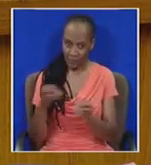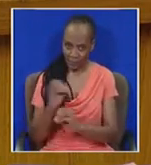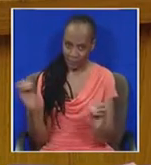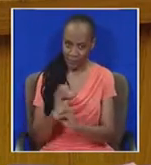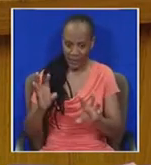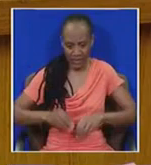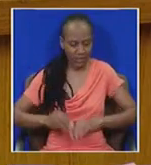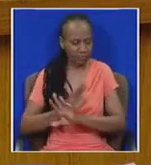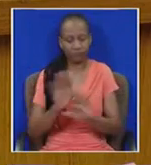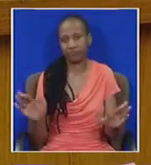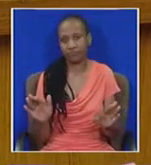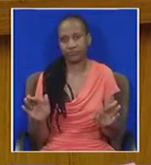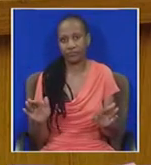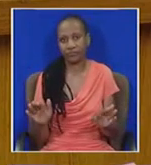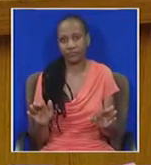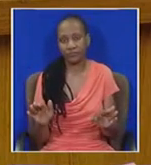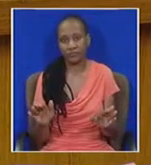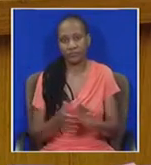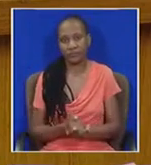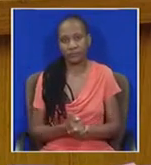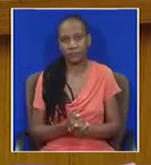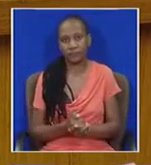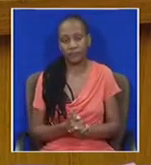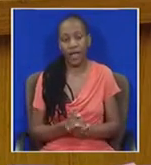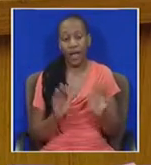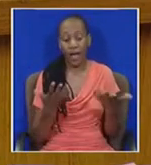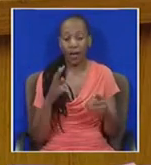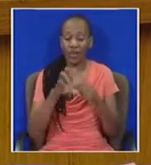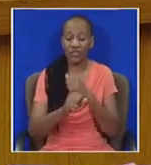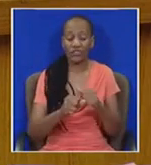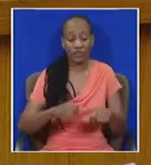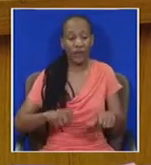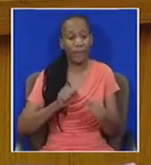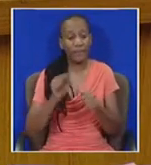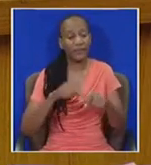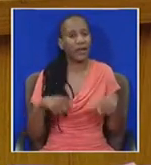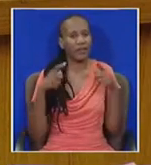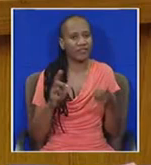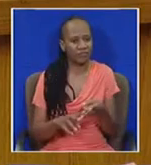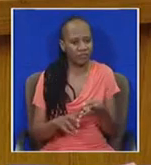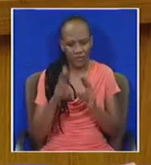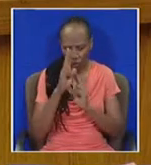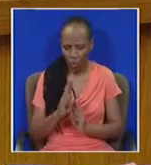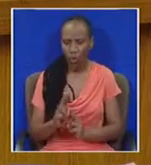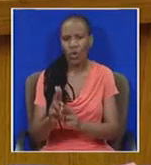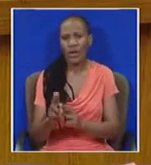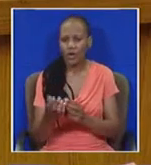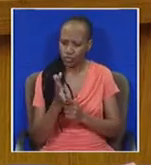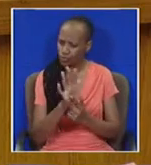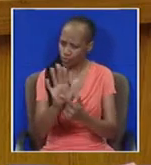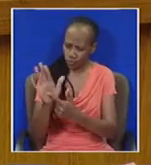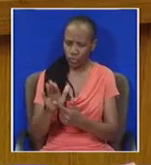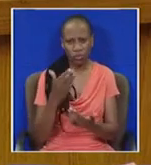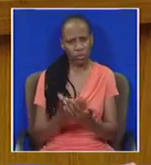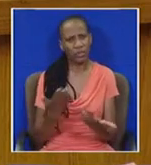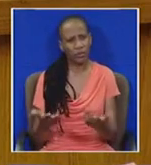our republic, the essence of a better life with honor, the values that our leaders should defend